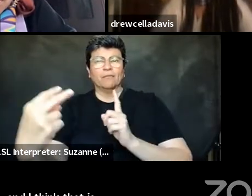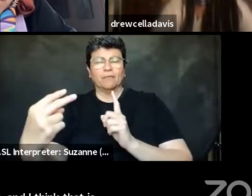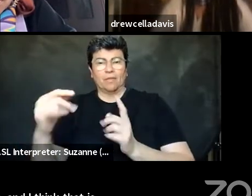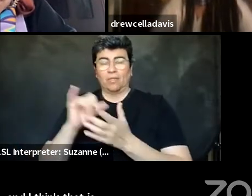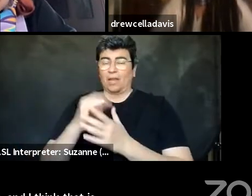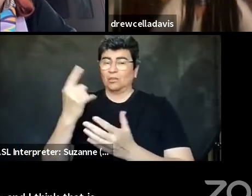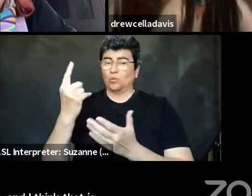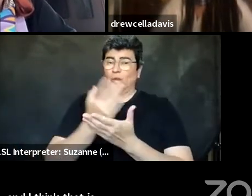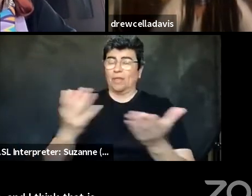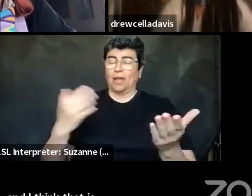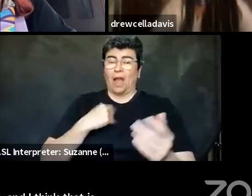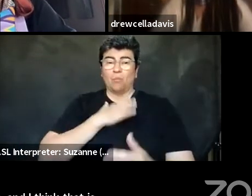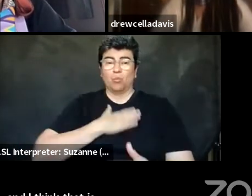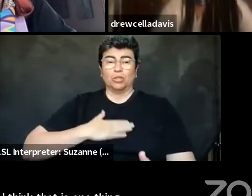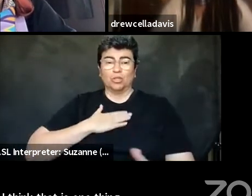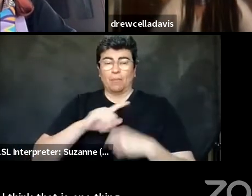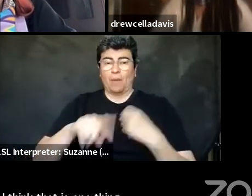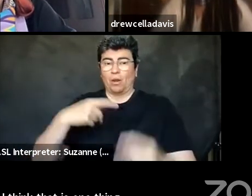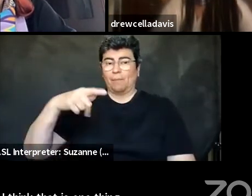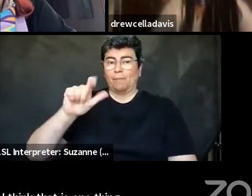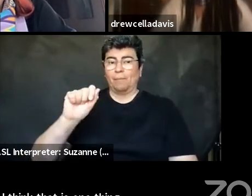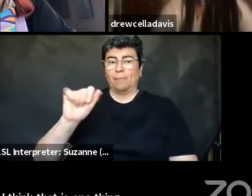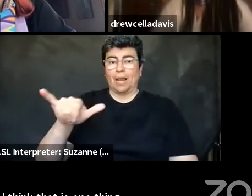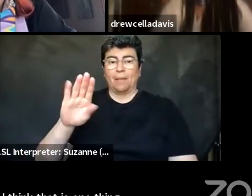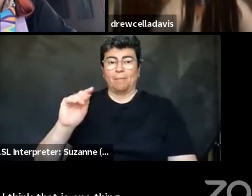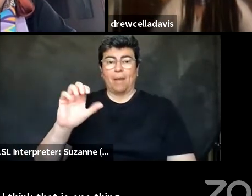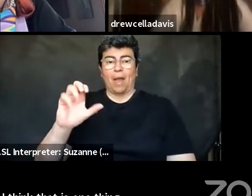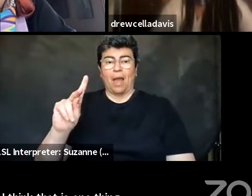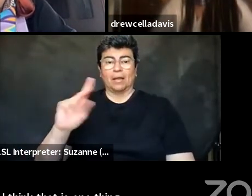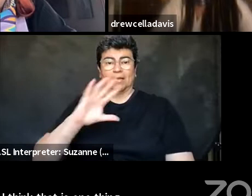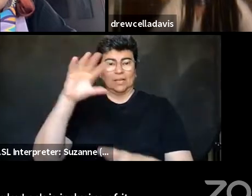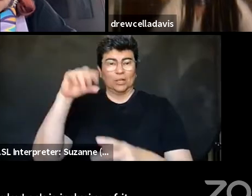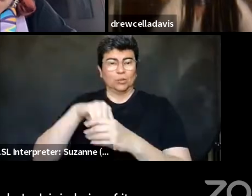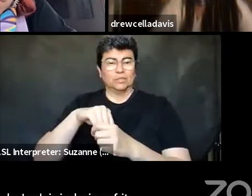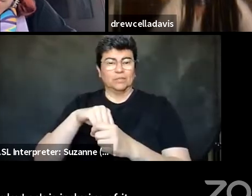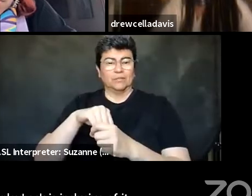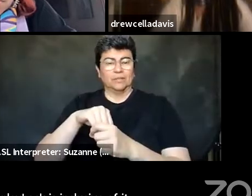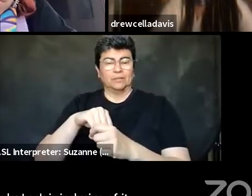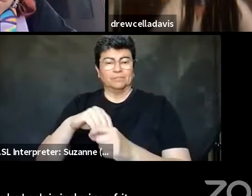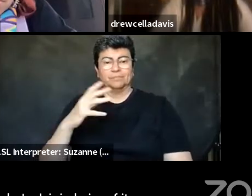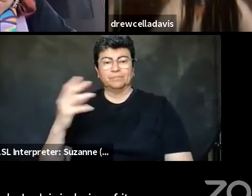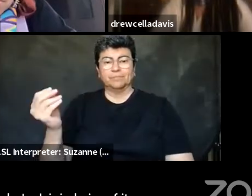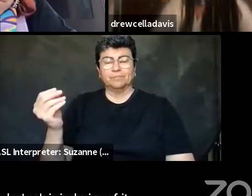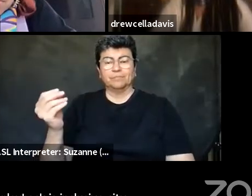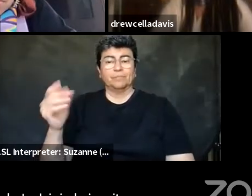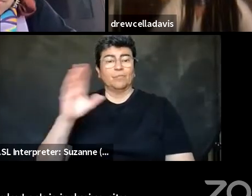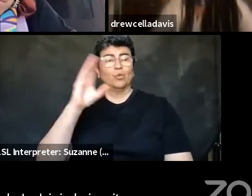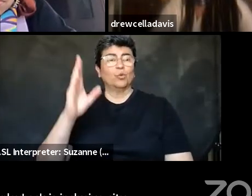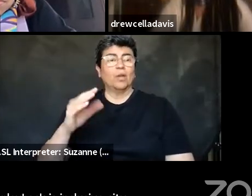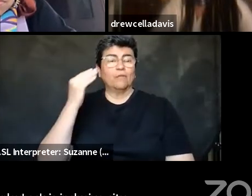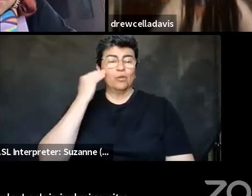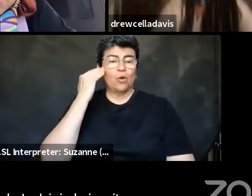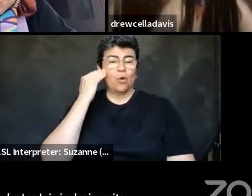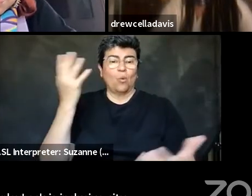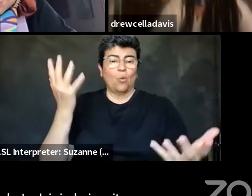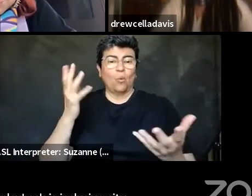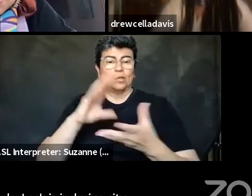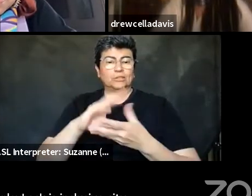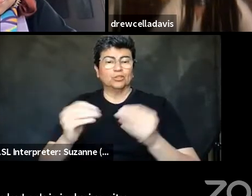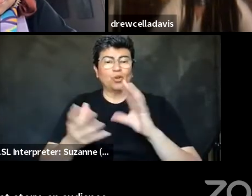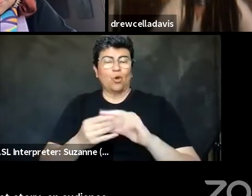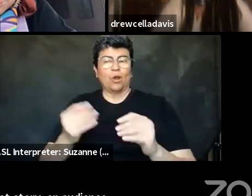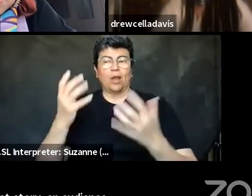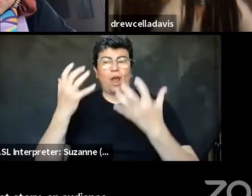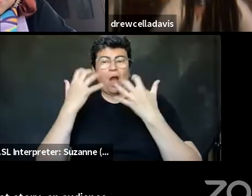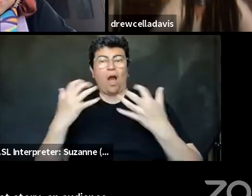really appreciate about playback, is the inclusivity. And you never know what story an audience